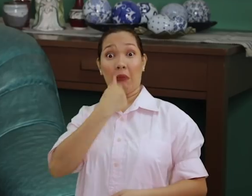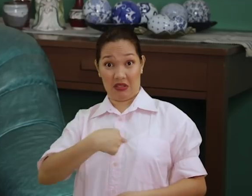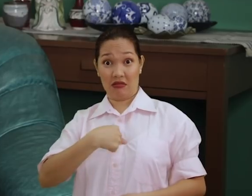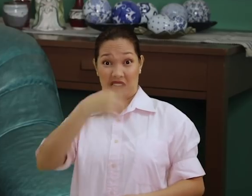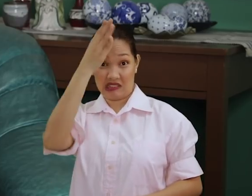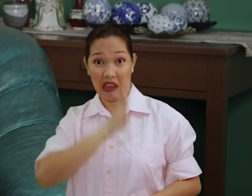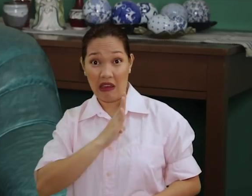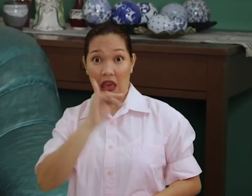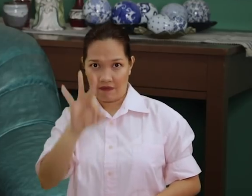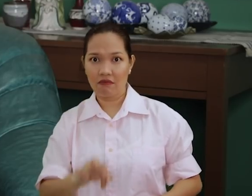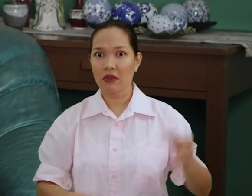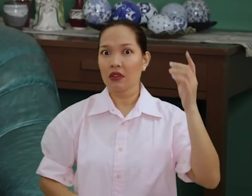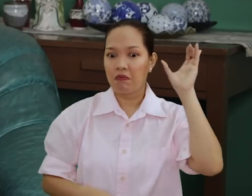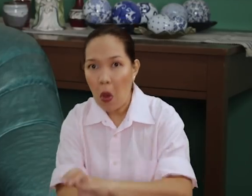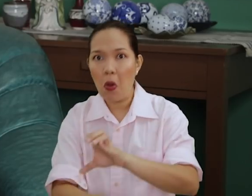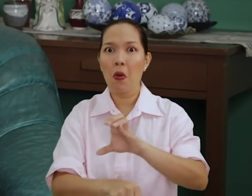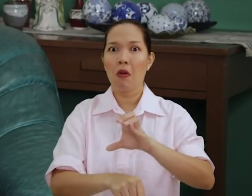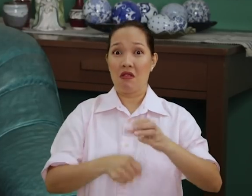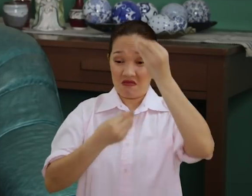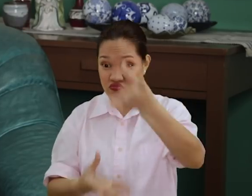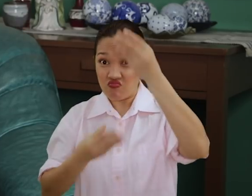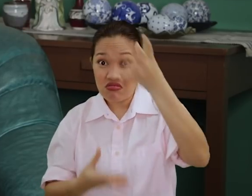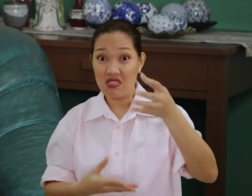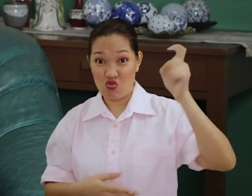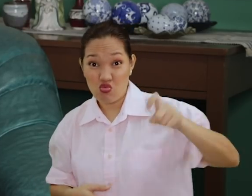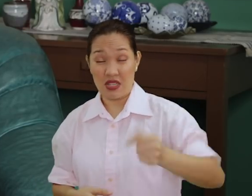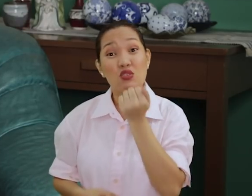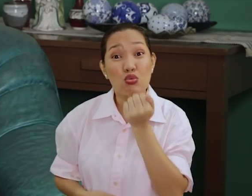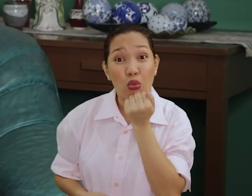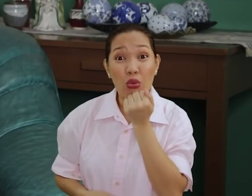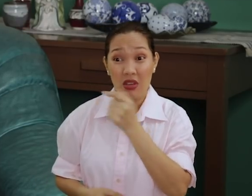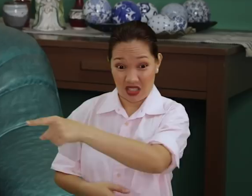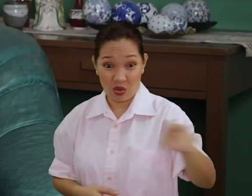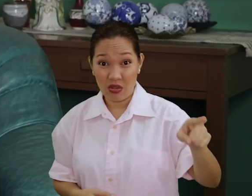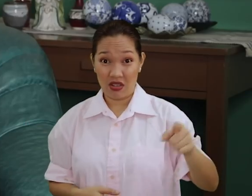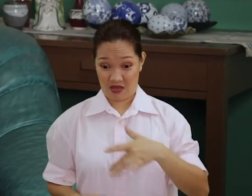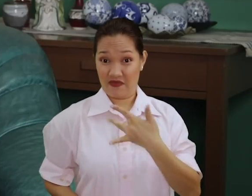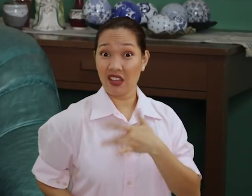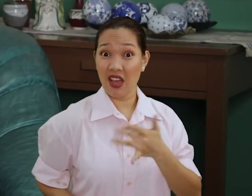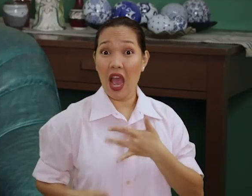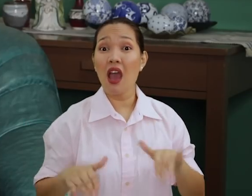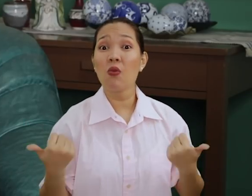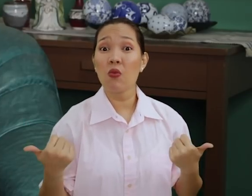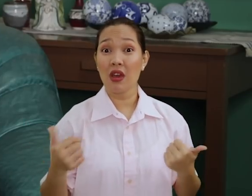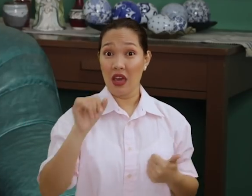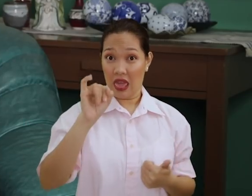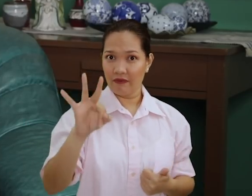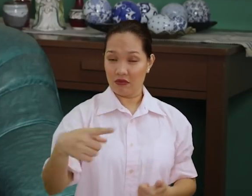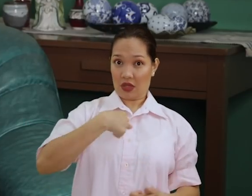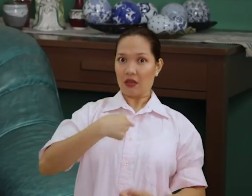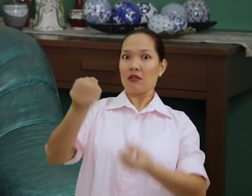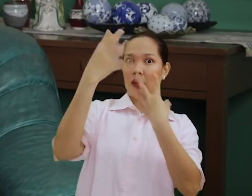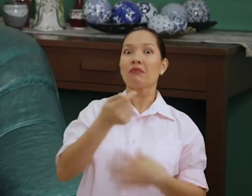need a fix, you need to be repaired? How does a medicalized reading of this gospel affect the deaf